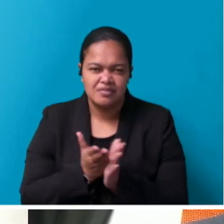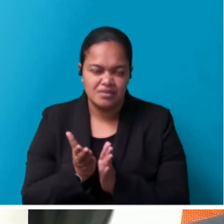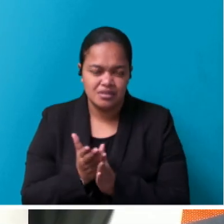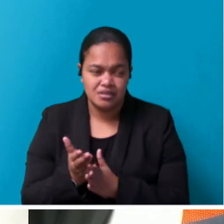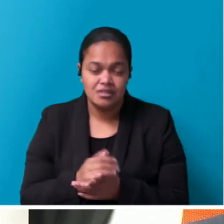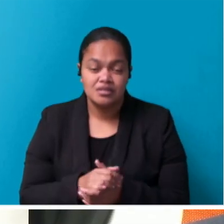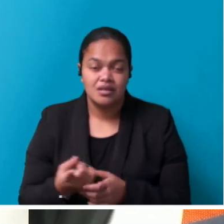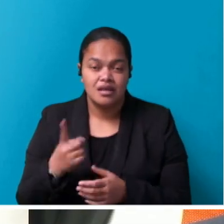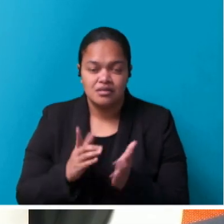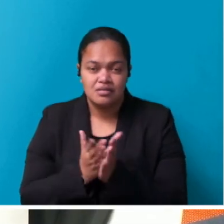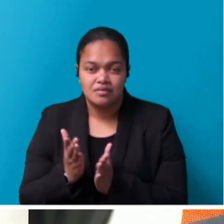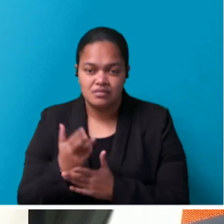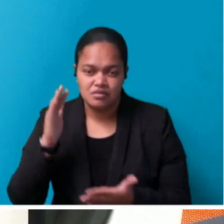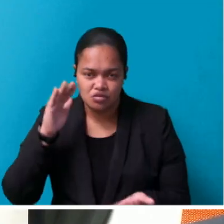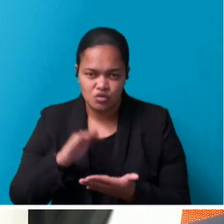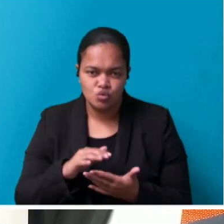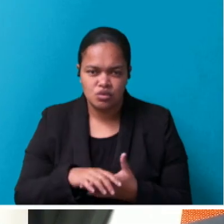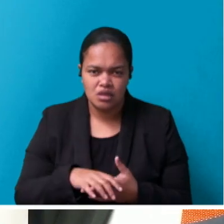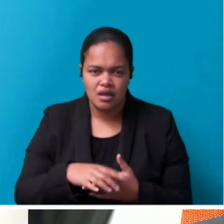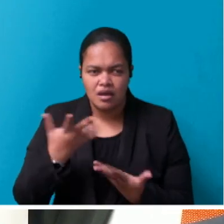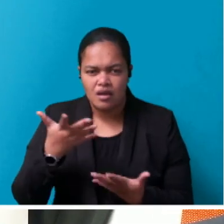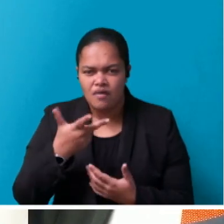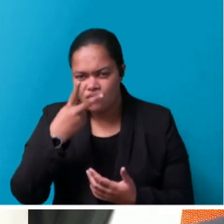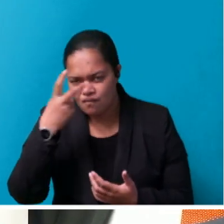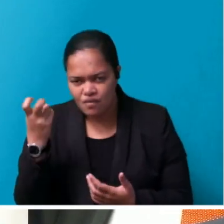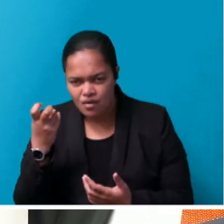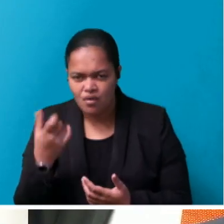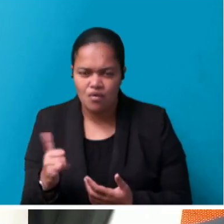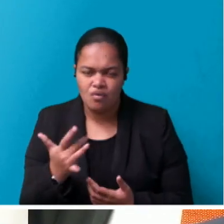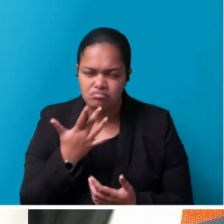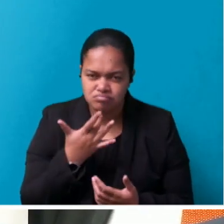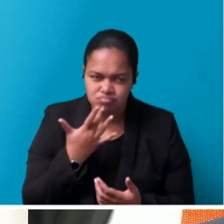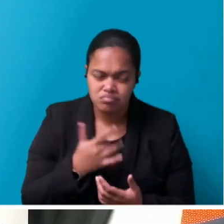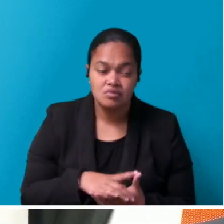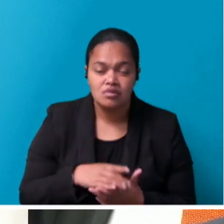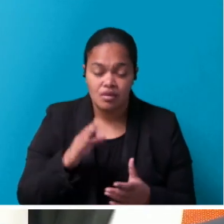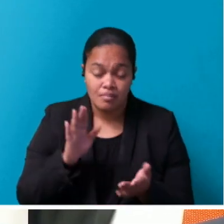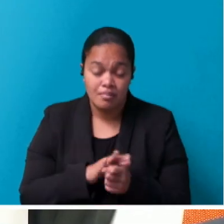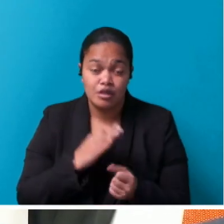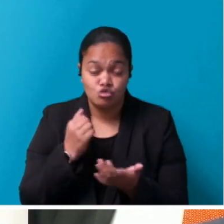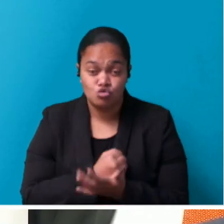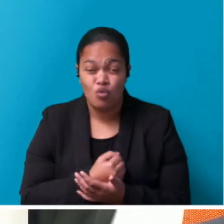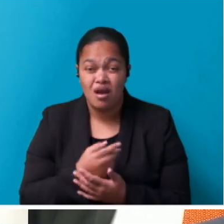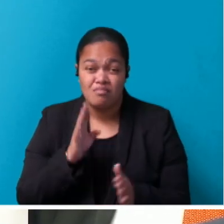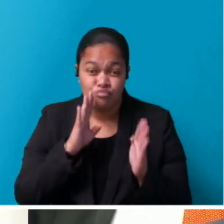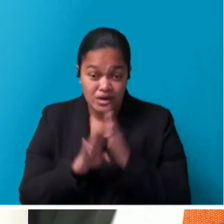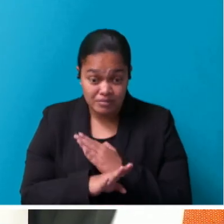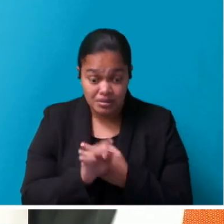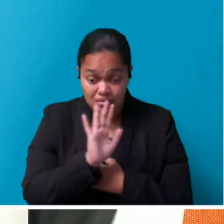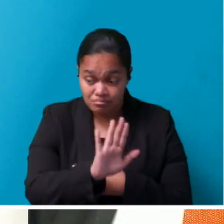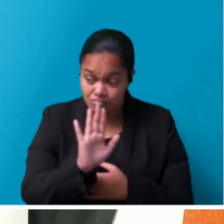tailored services, and reducing fraud, while ensuring that privacy and the rights of individuals are fully